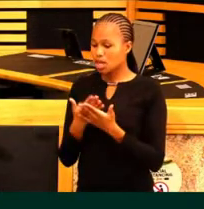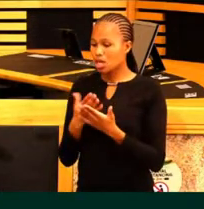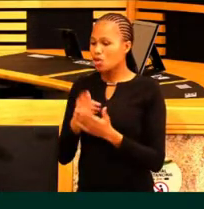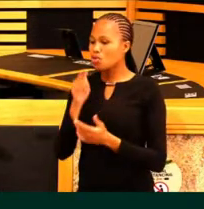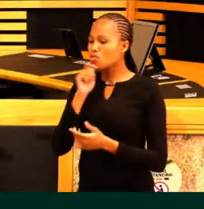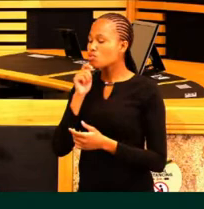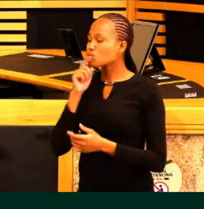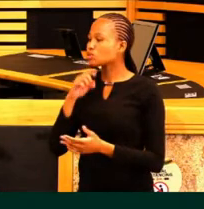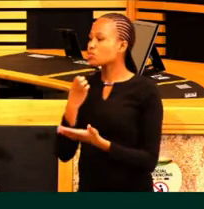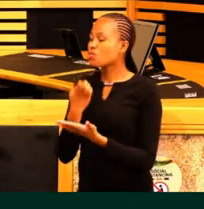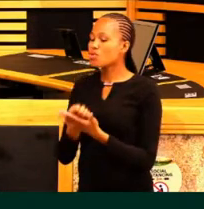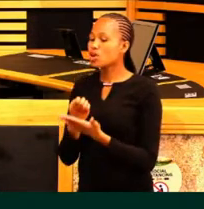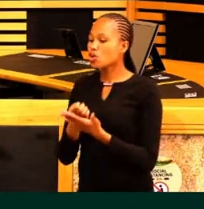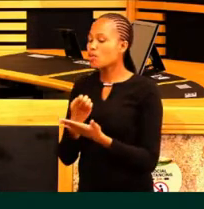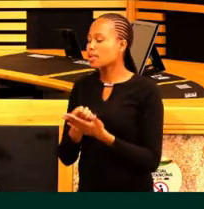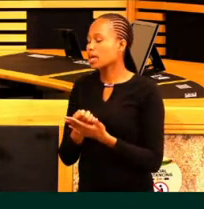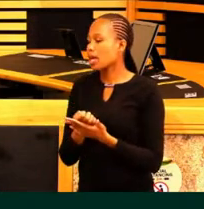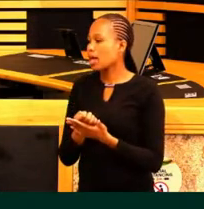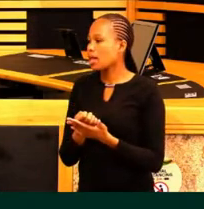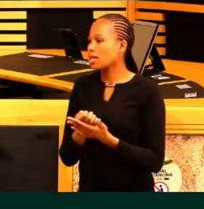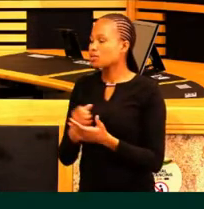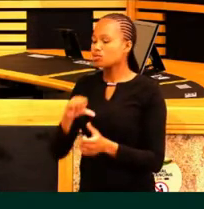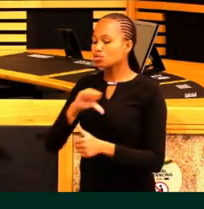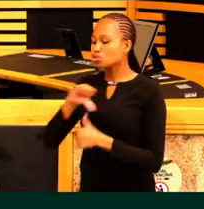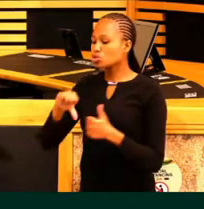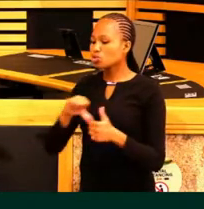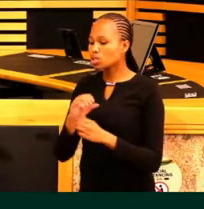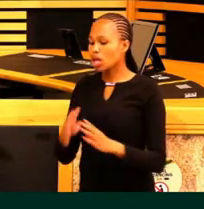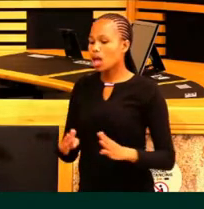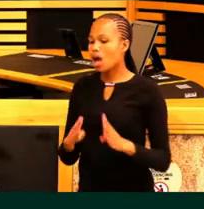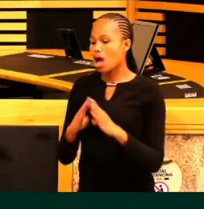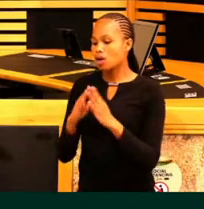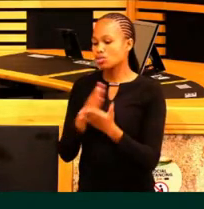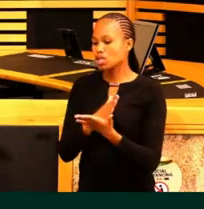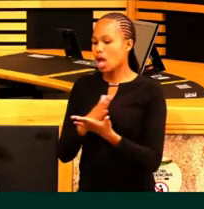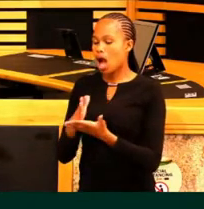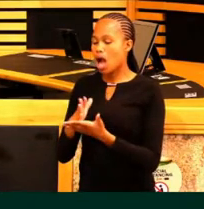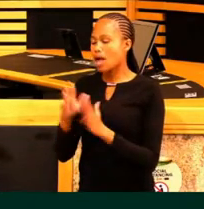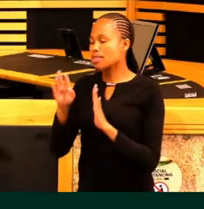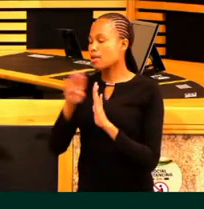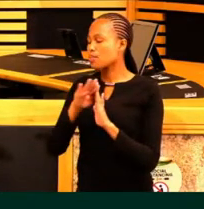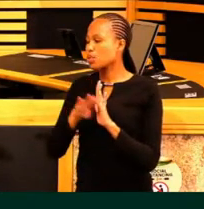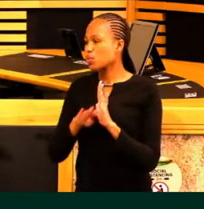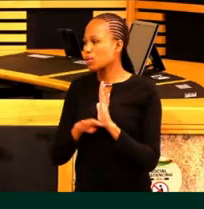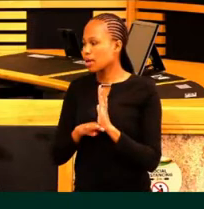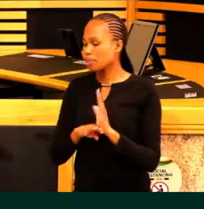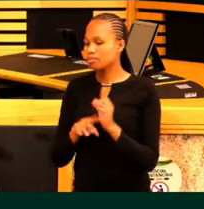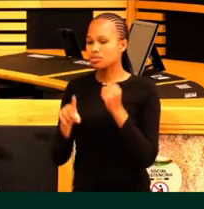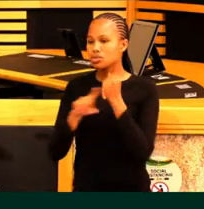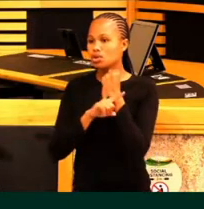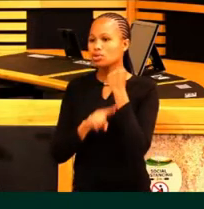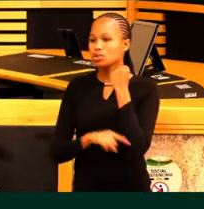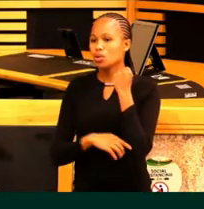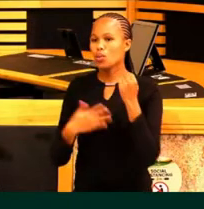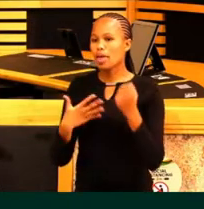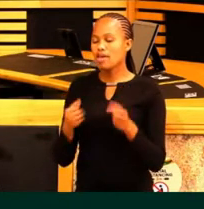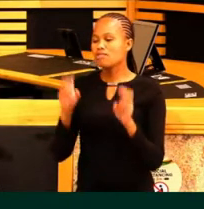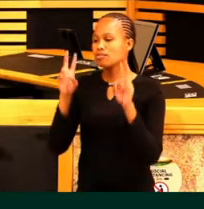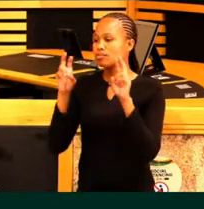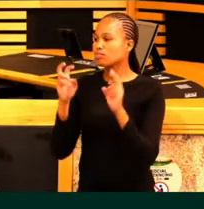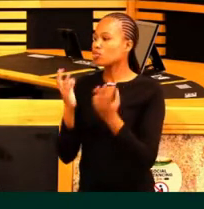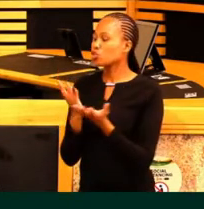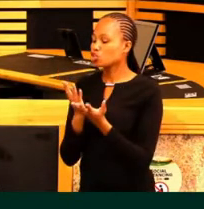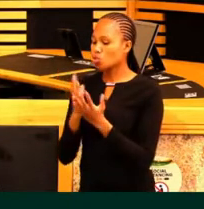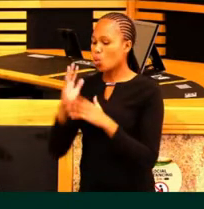economical gains through social housing and other programs lastly we have an issue of school